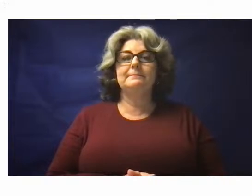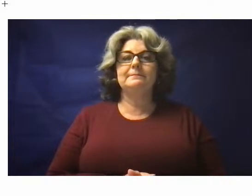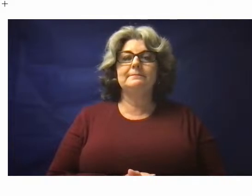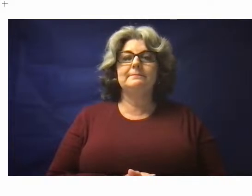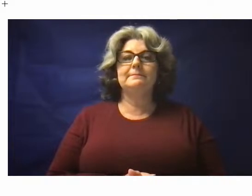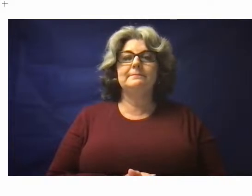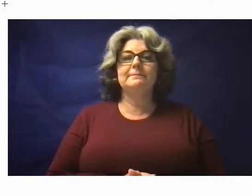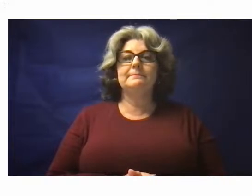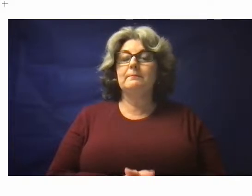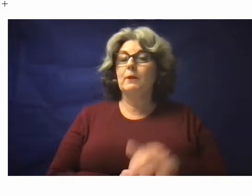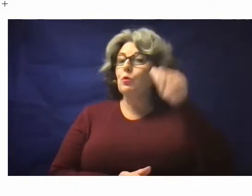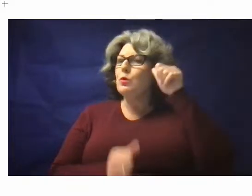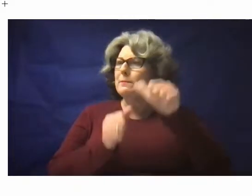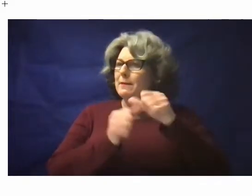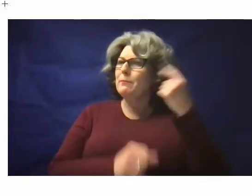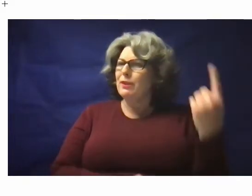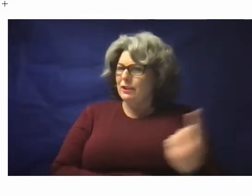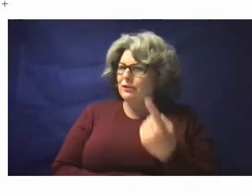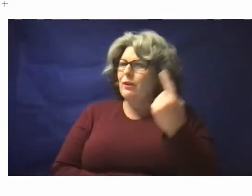Remember, it is always